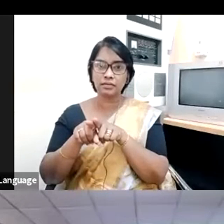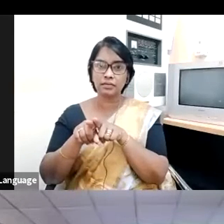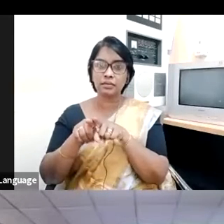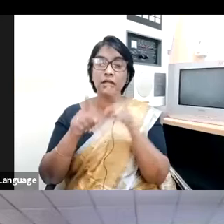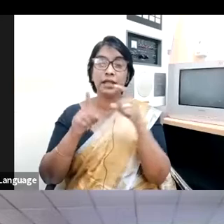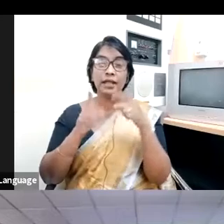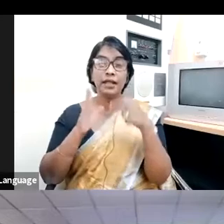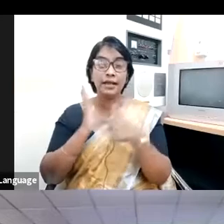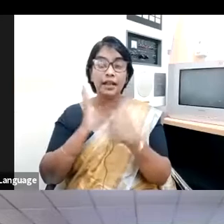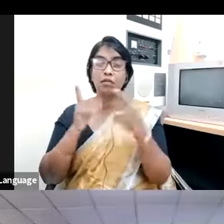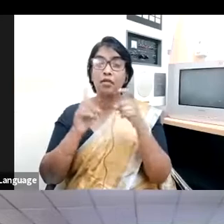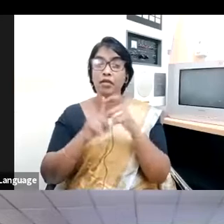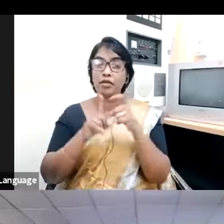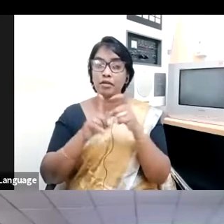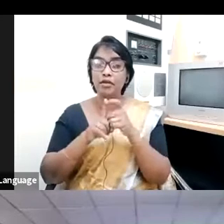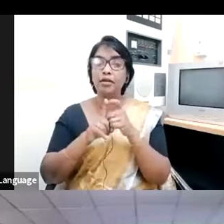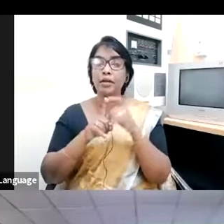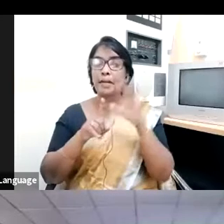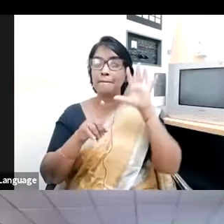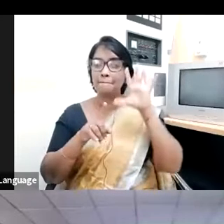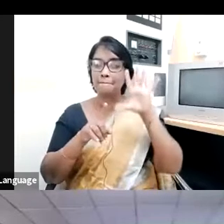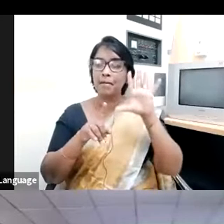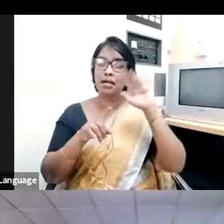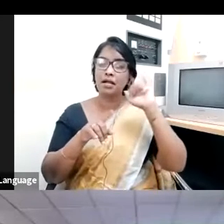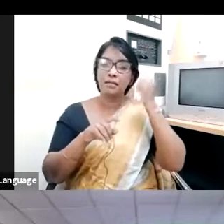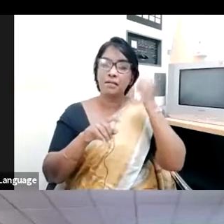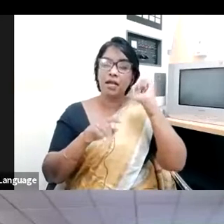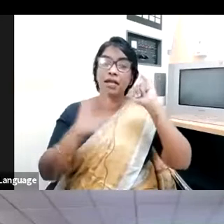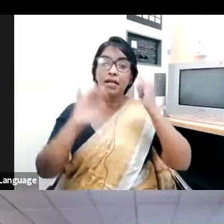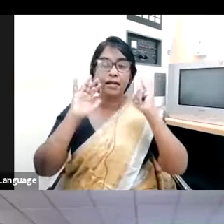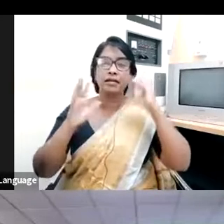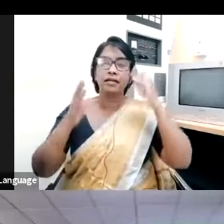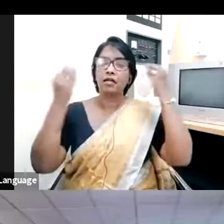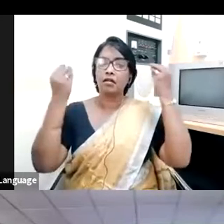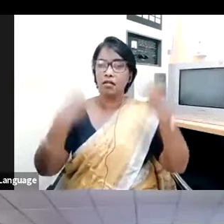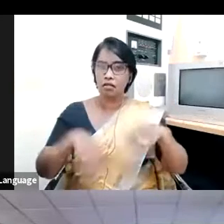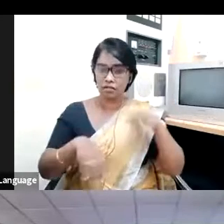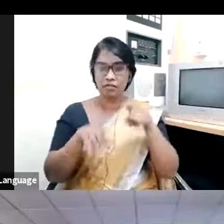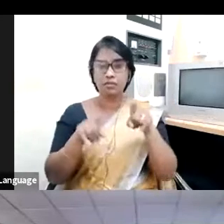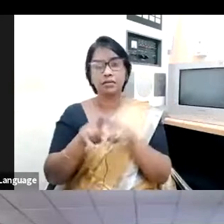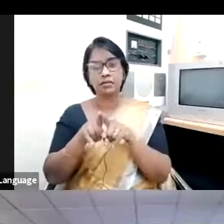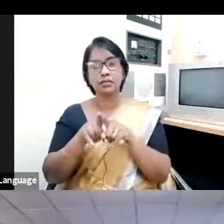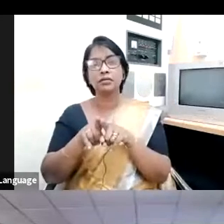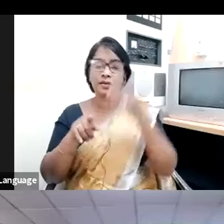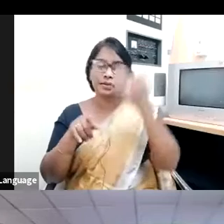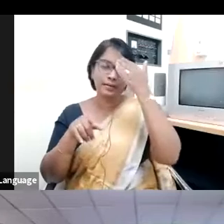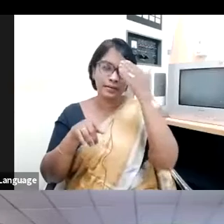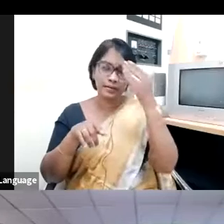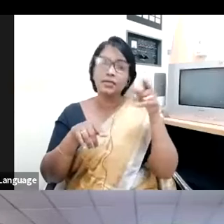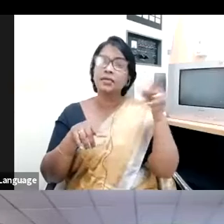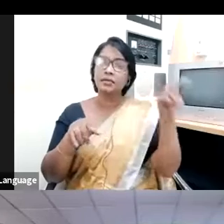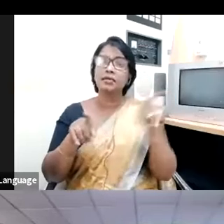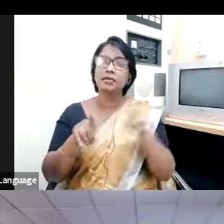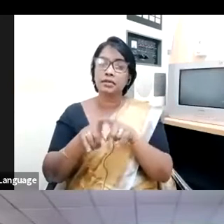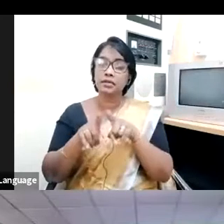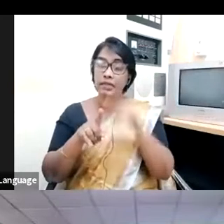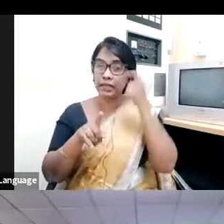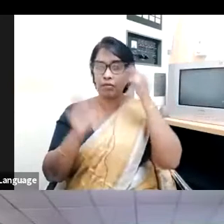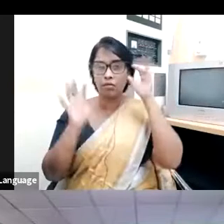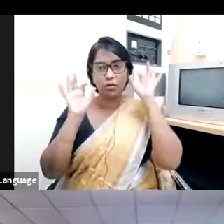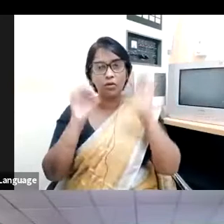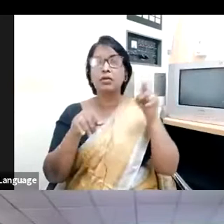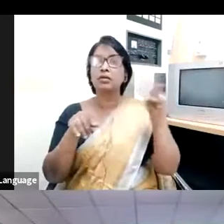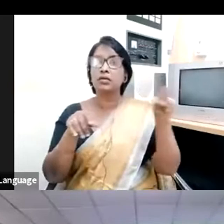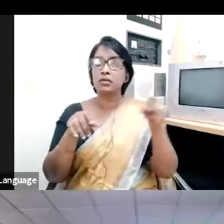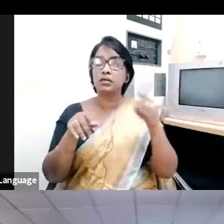trillion is wiped out. So please don't think that getting great profits this quarter and the next